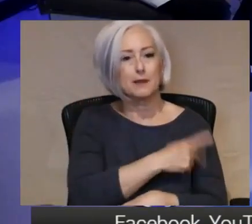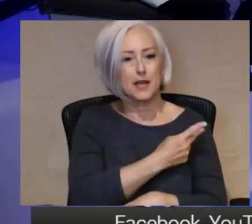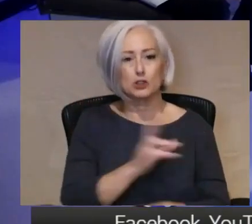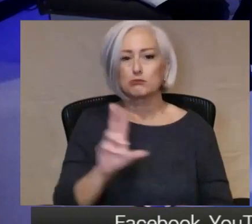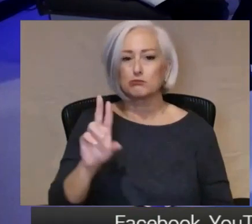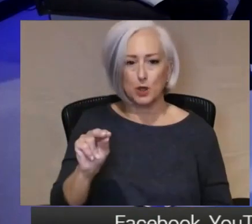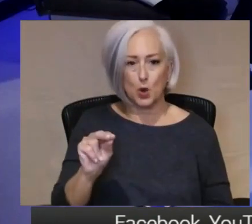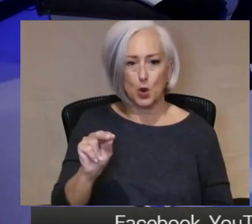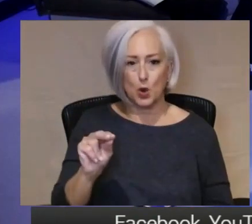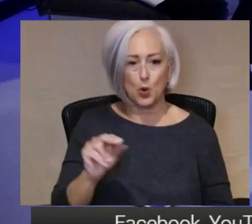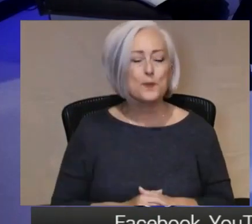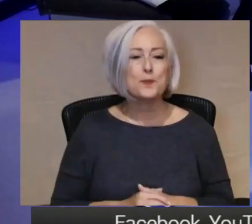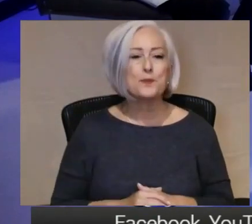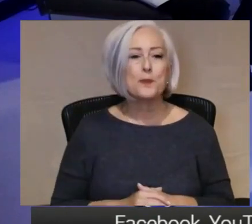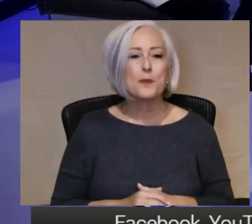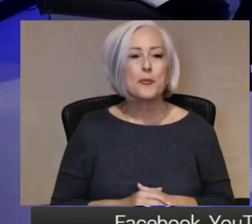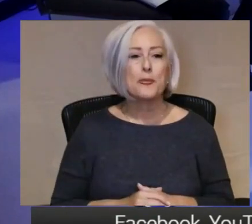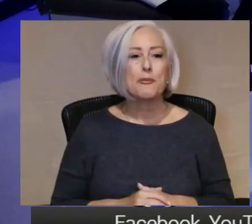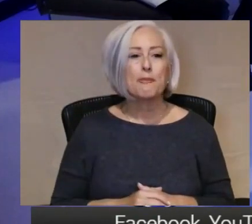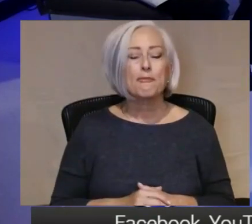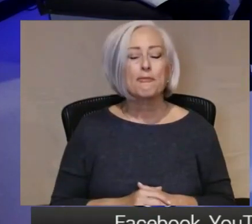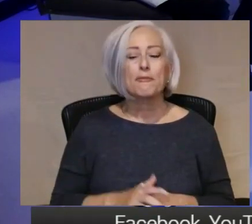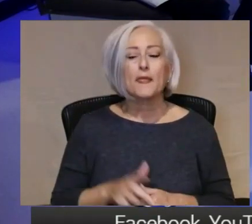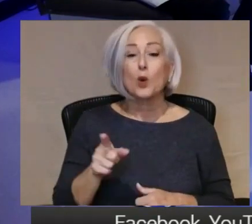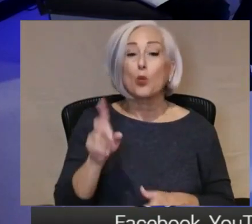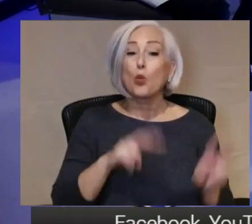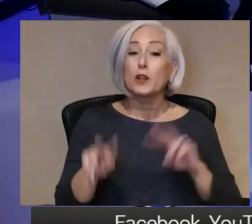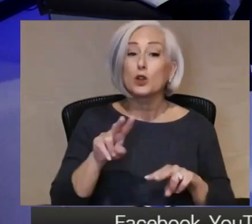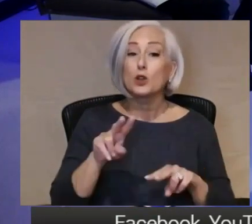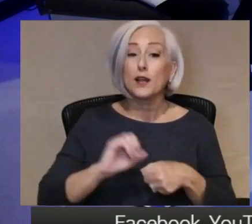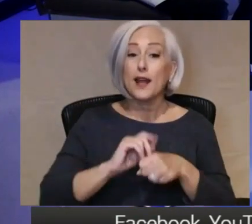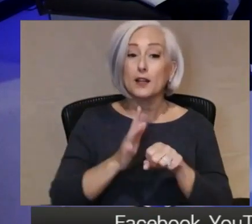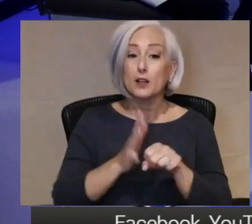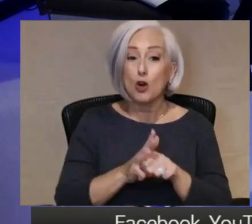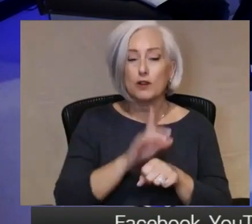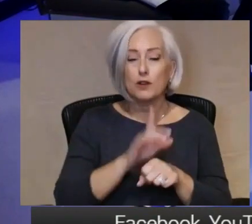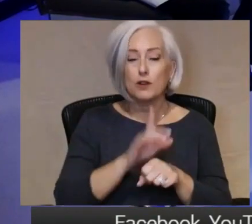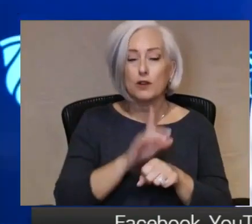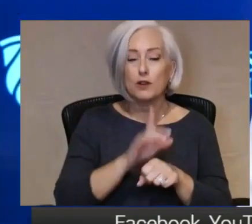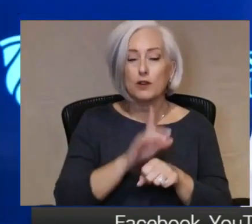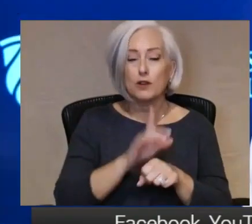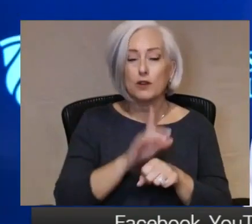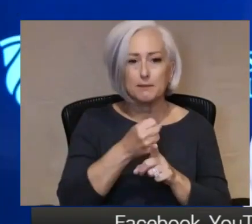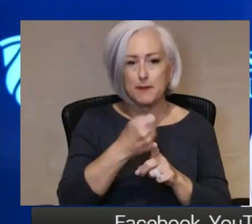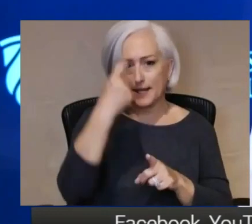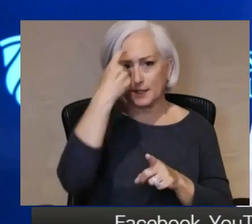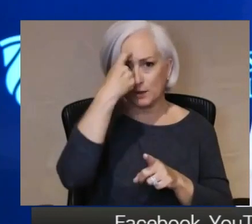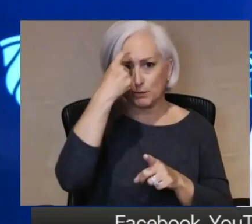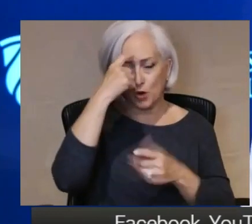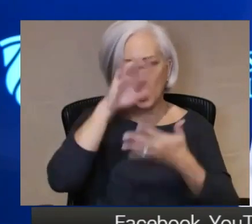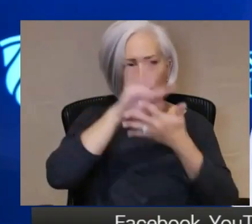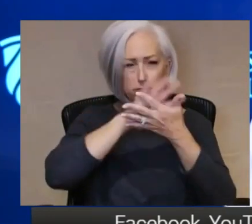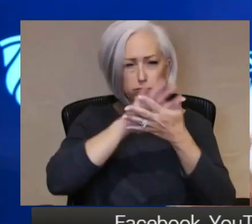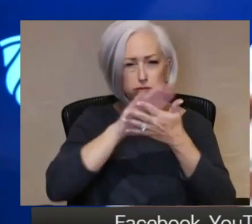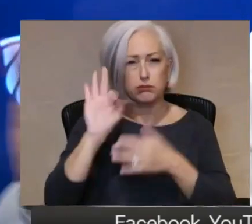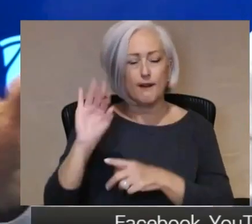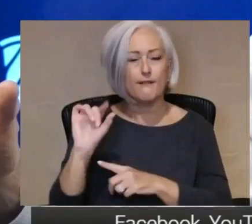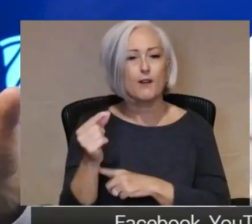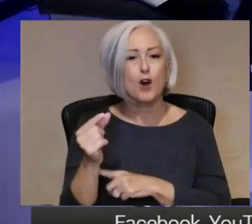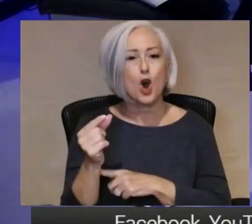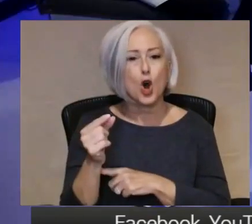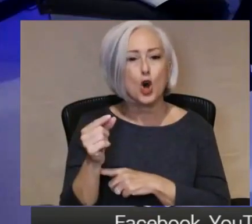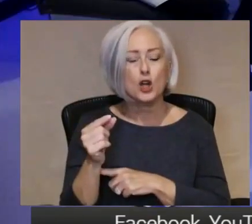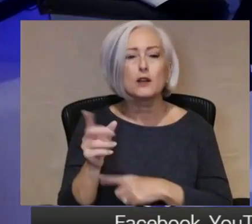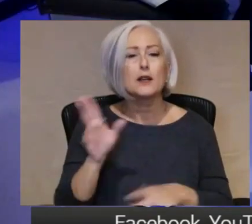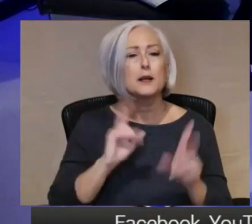I, you look at COVID and you know it has such an impact with brain fog, et cetera. The people who have brain fog, does that